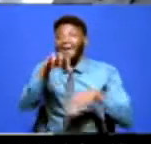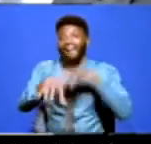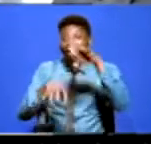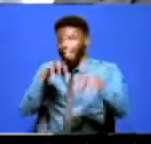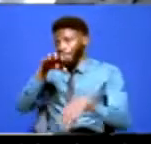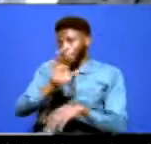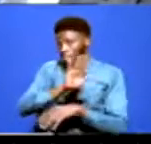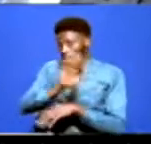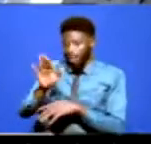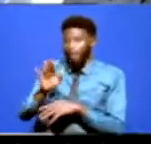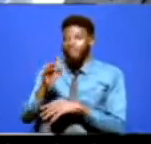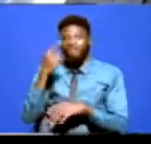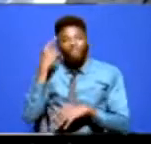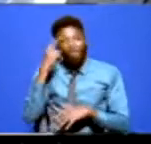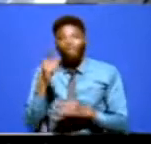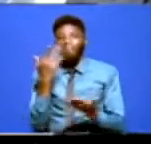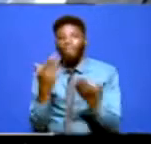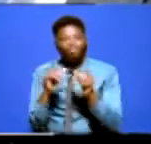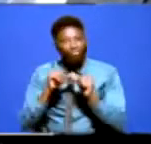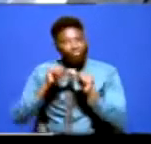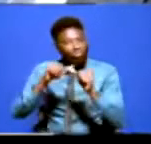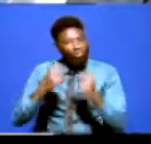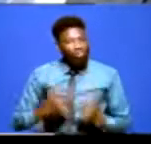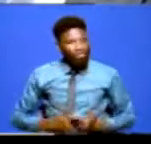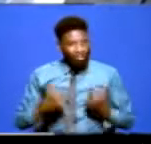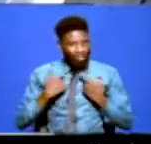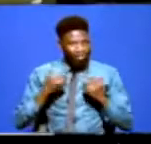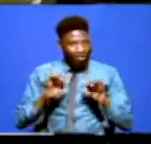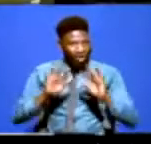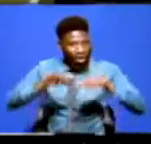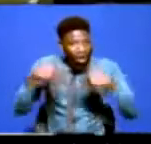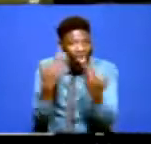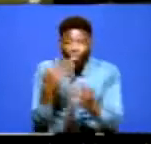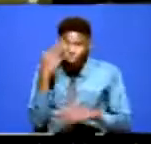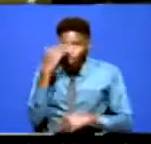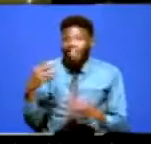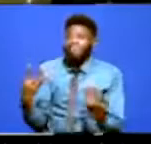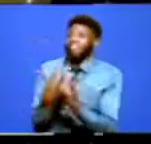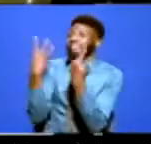in terms of sustainment, because